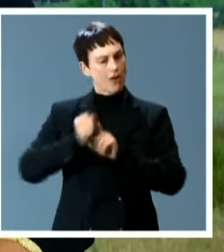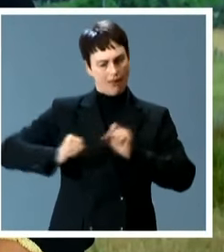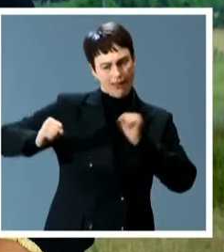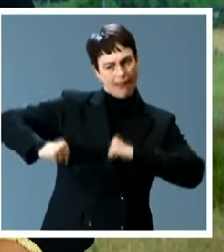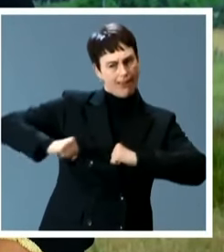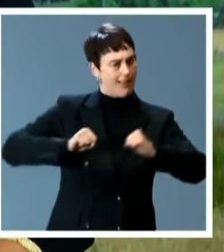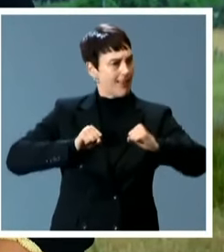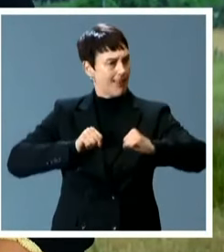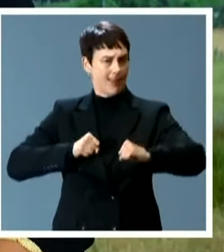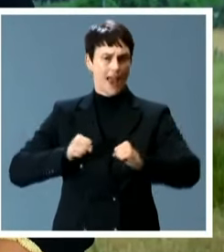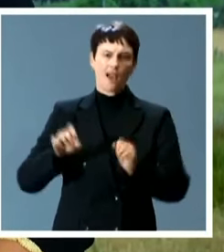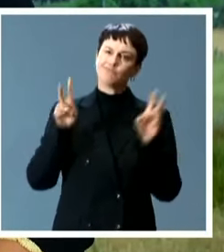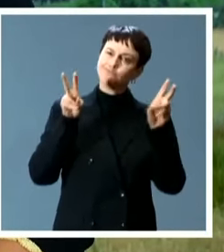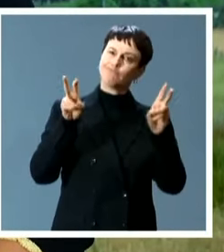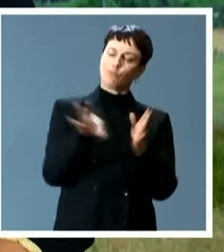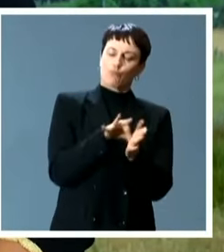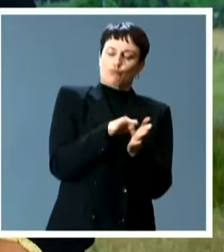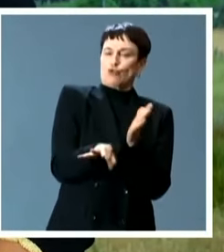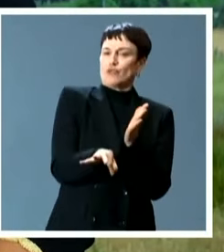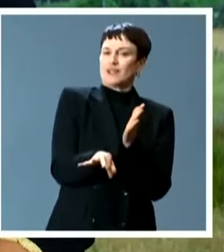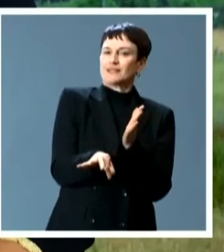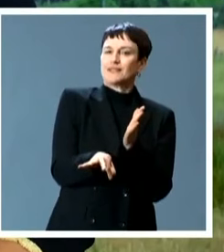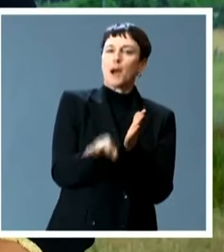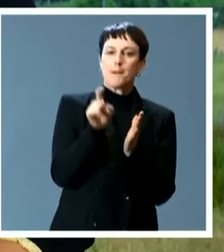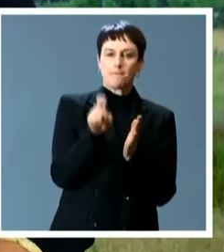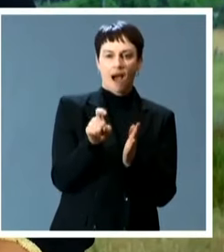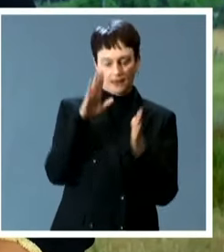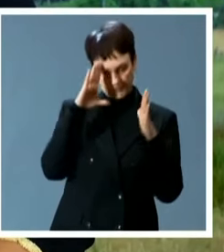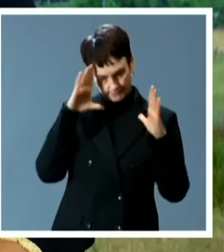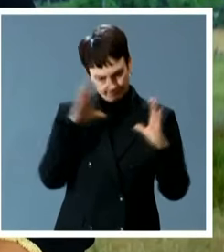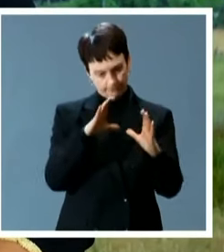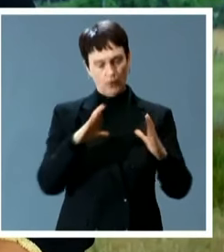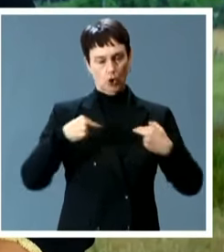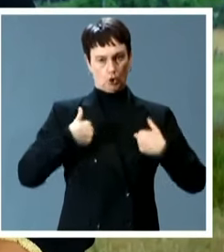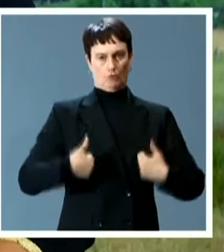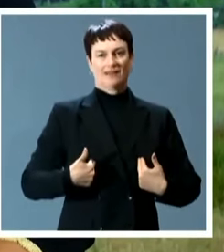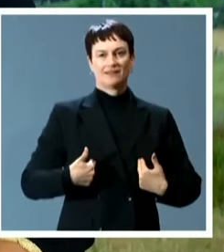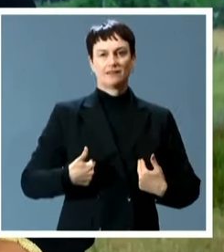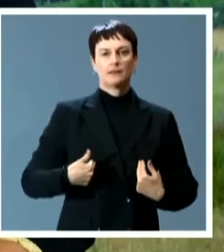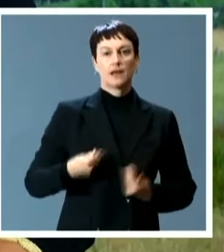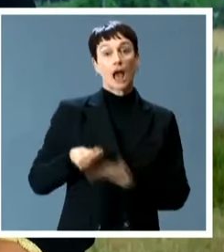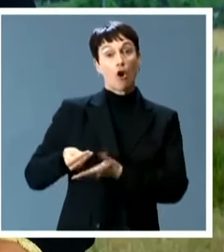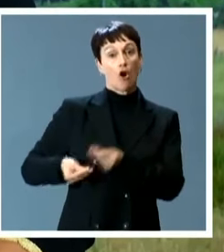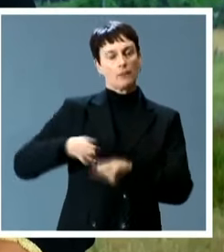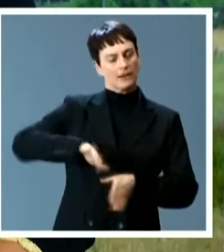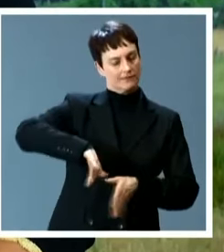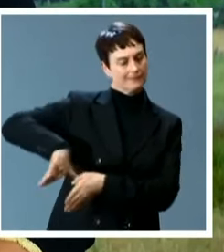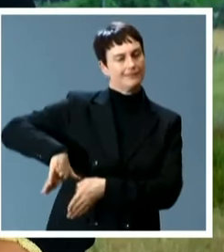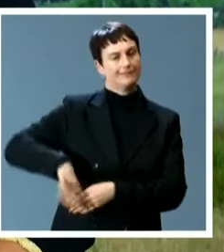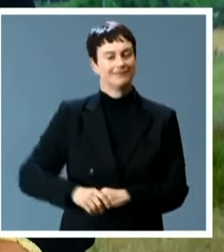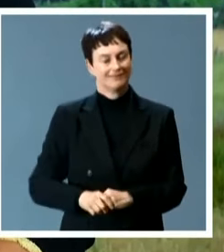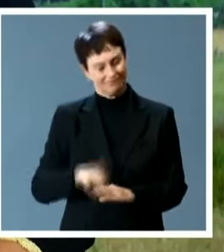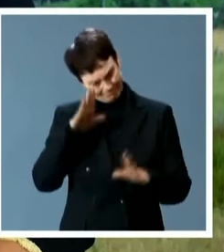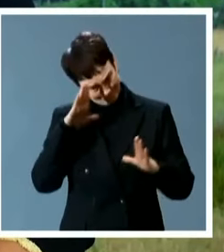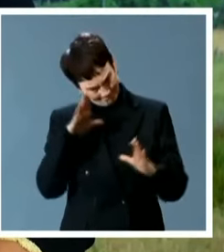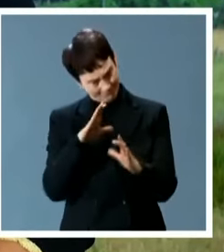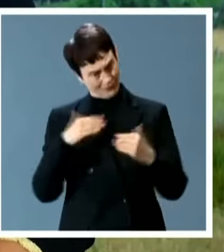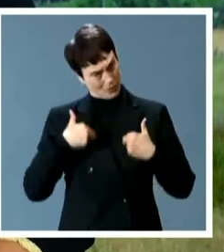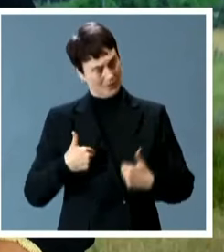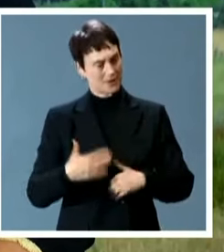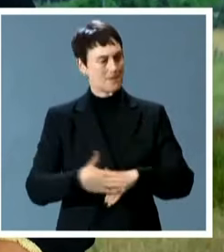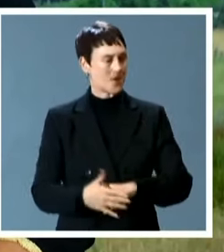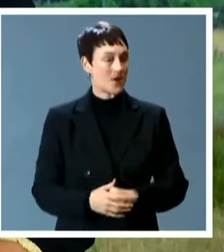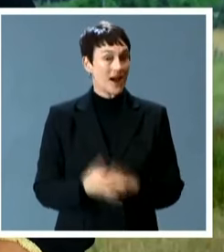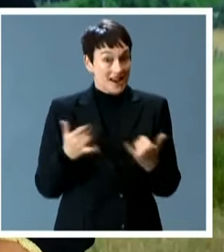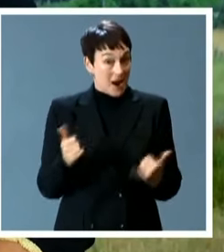above market interest. As we commemorate Mandela Day amid this challenging season